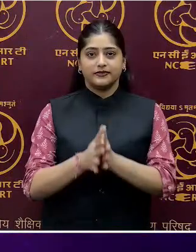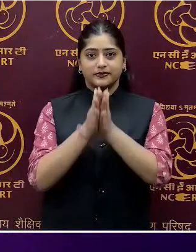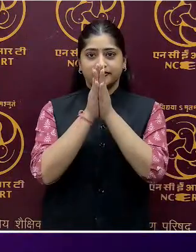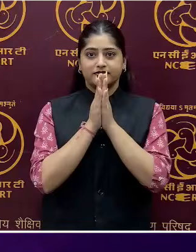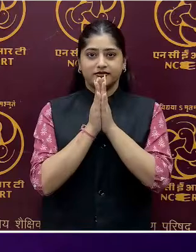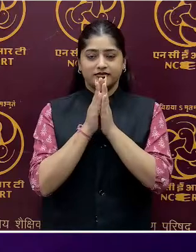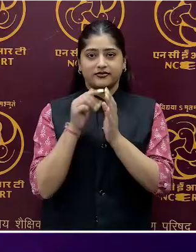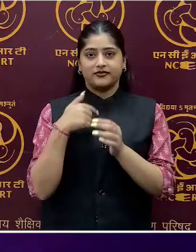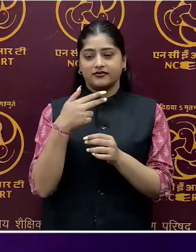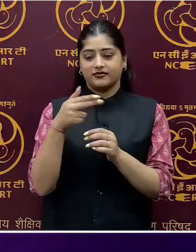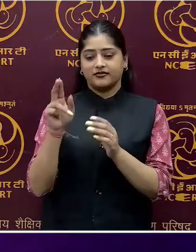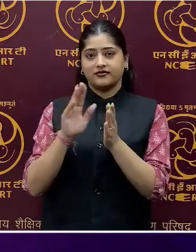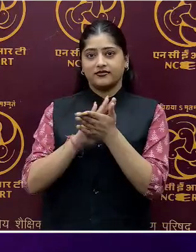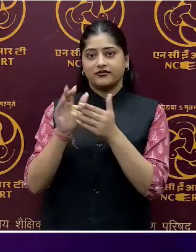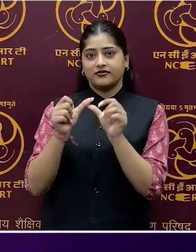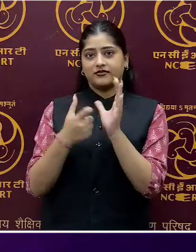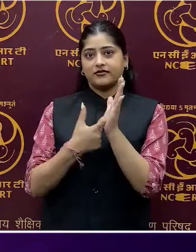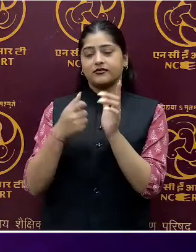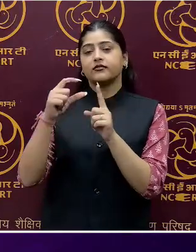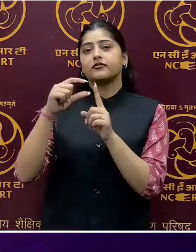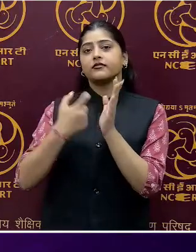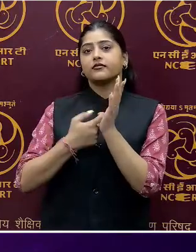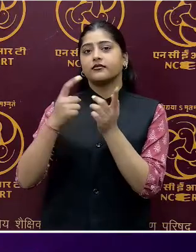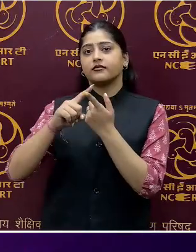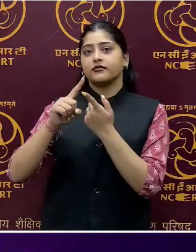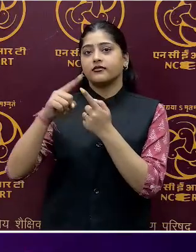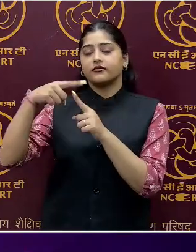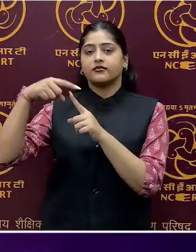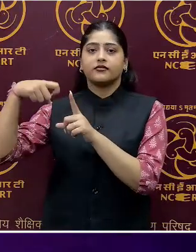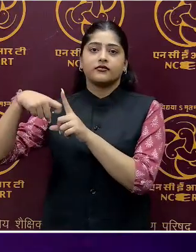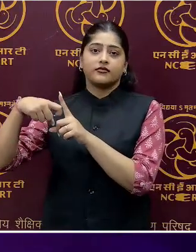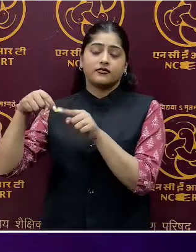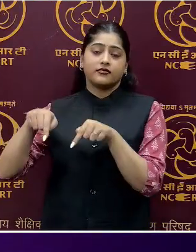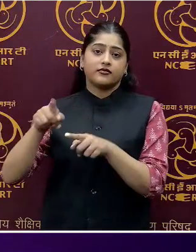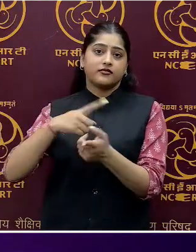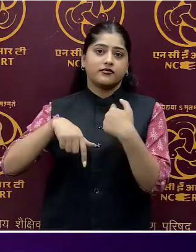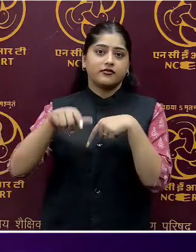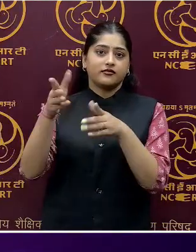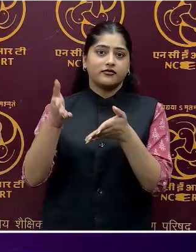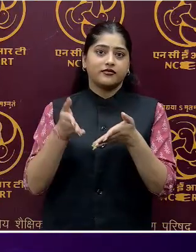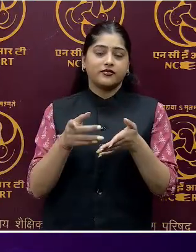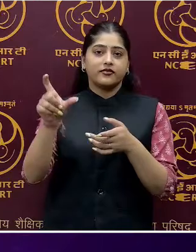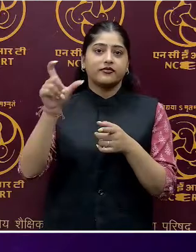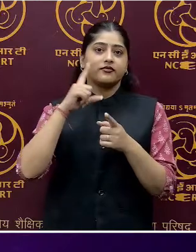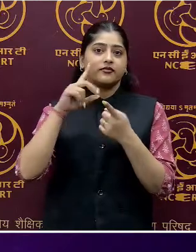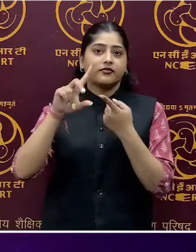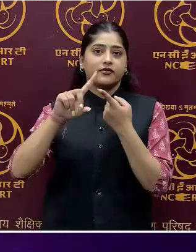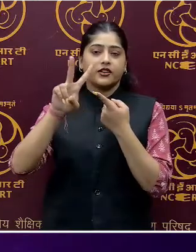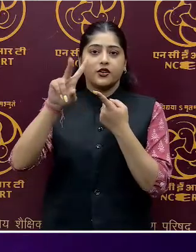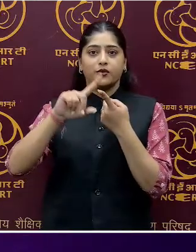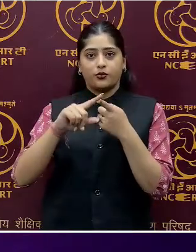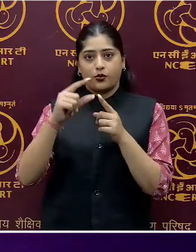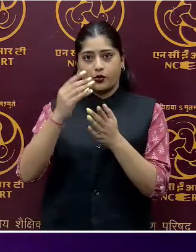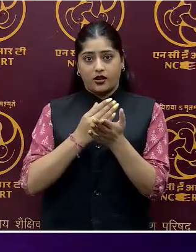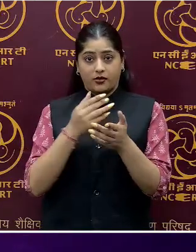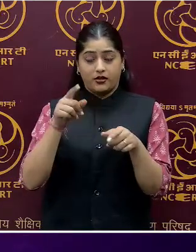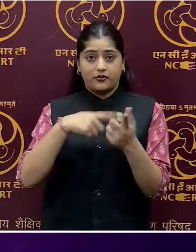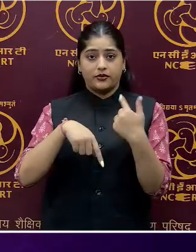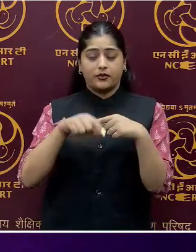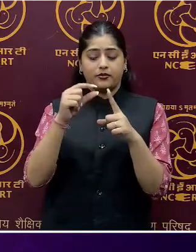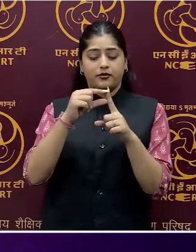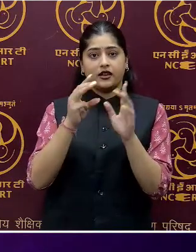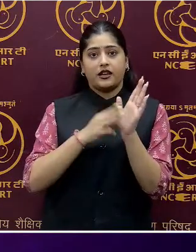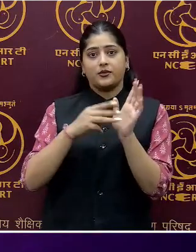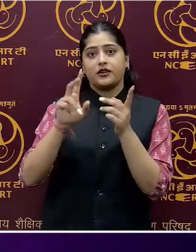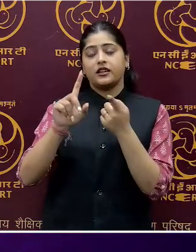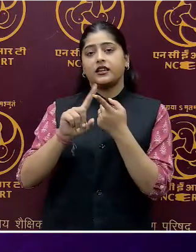Namaskar, I'm Harpreet Kaur and I welcome you all to our live and interactive session. You are watching us on PME Vidya channel number 2 and also on our